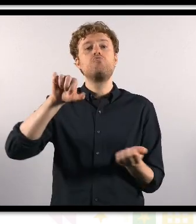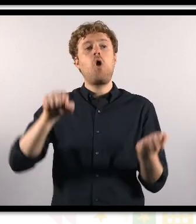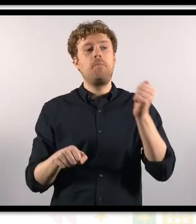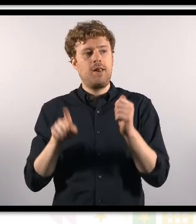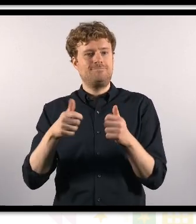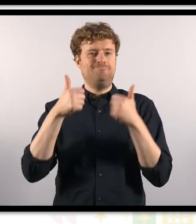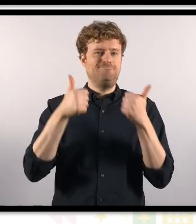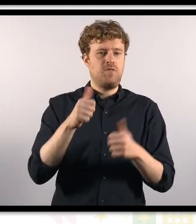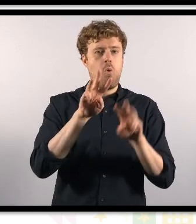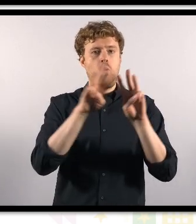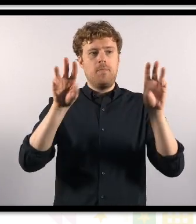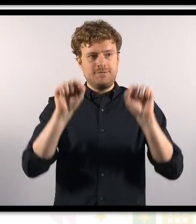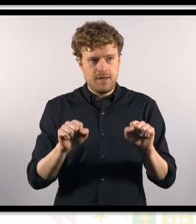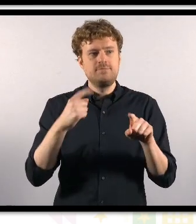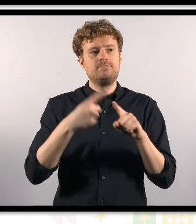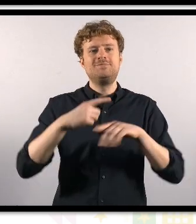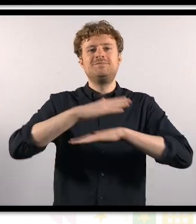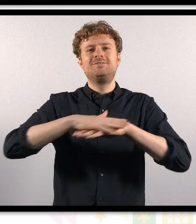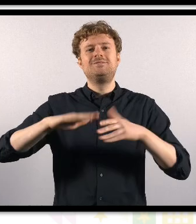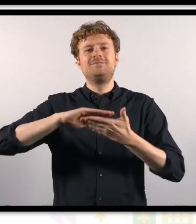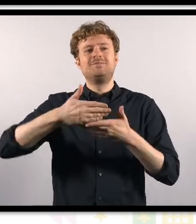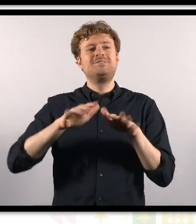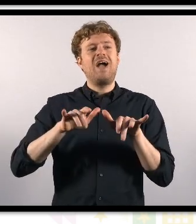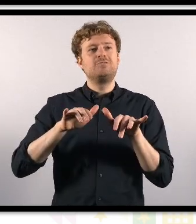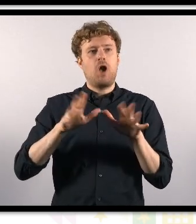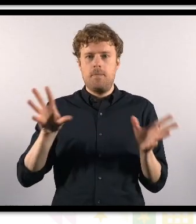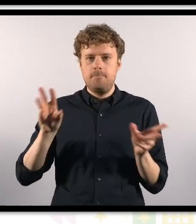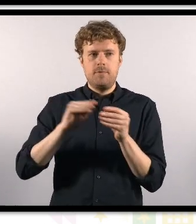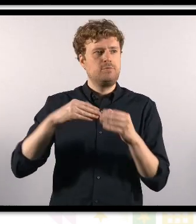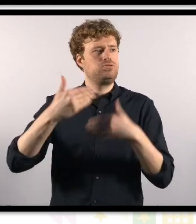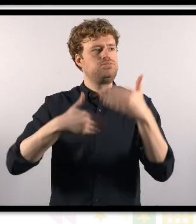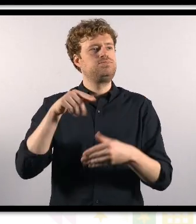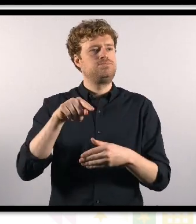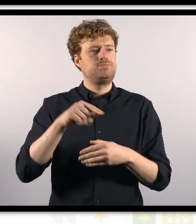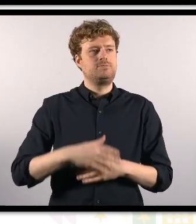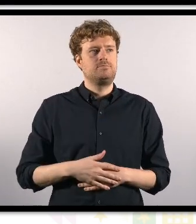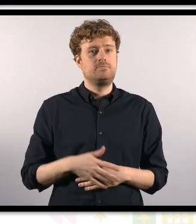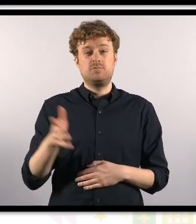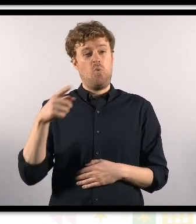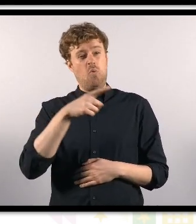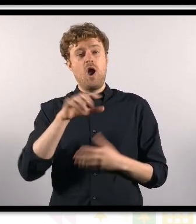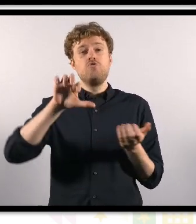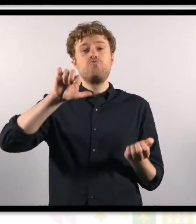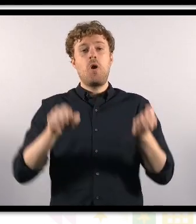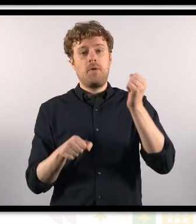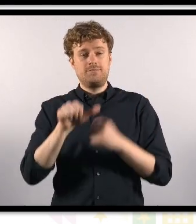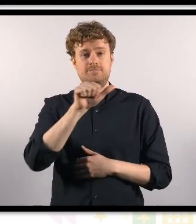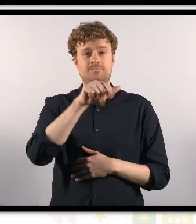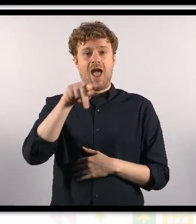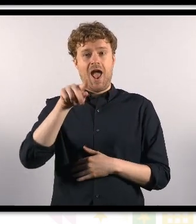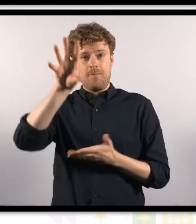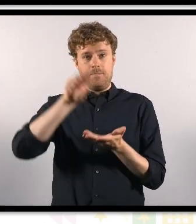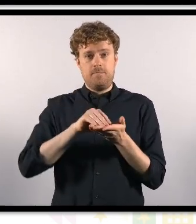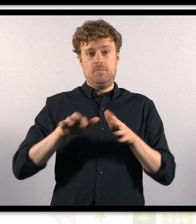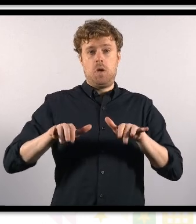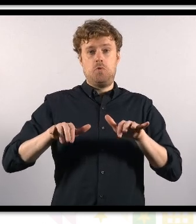Minikube. I get a nice overview of the cluster, and then can quickly see what workloads I have running, like pods and deployments, dig into and